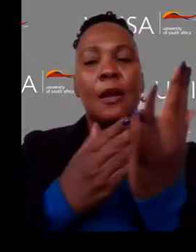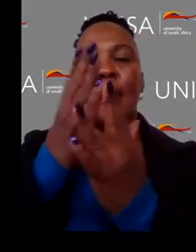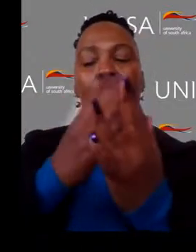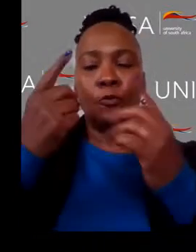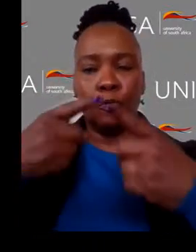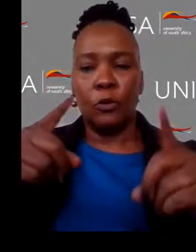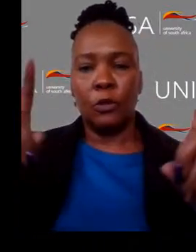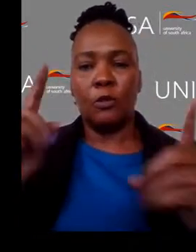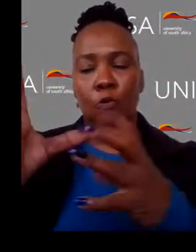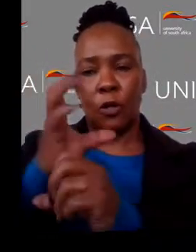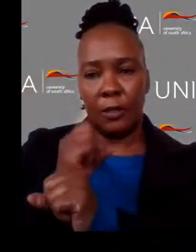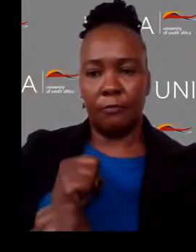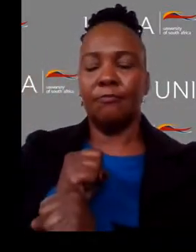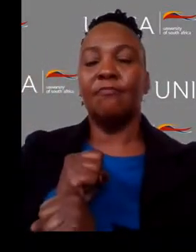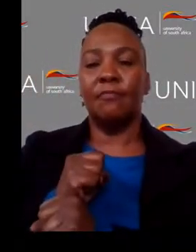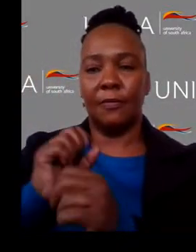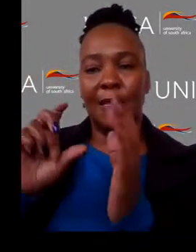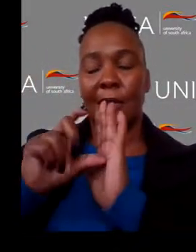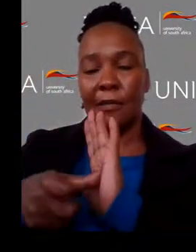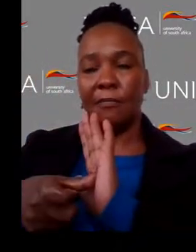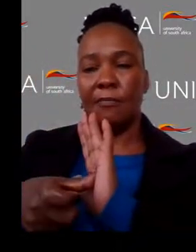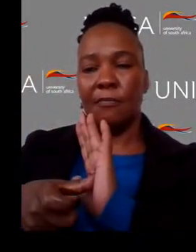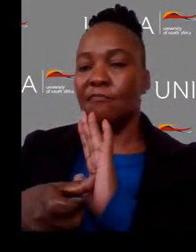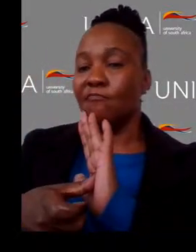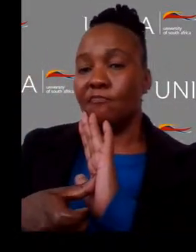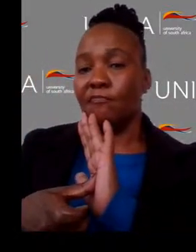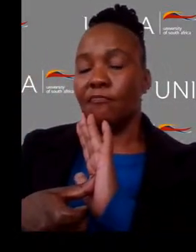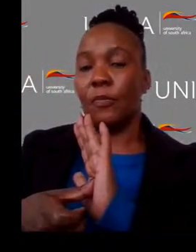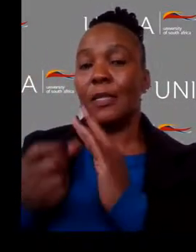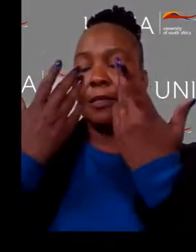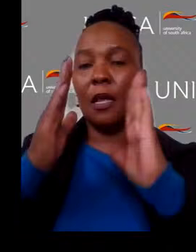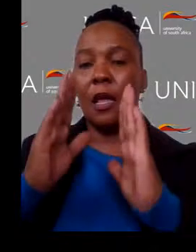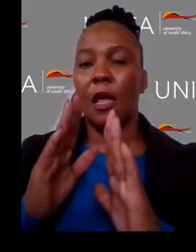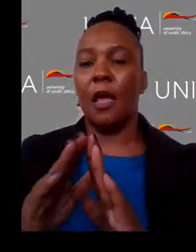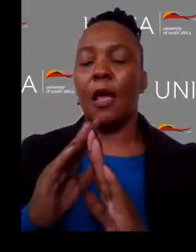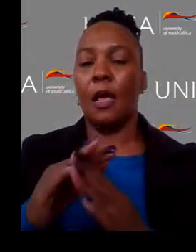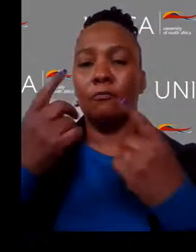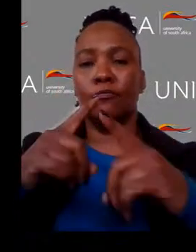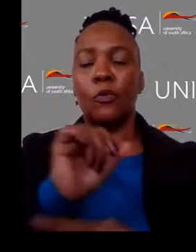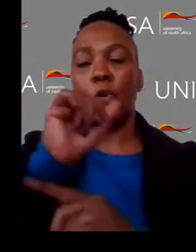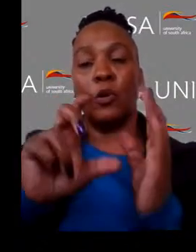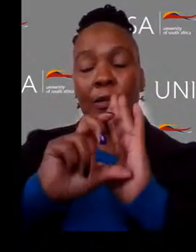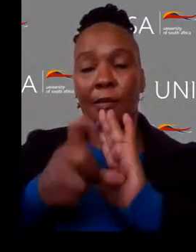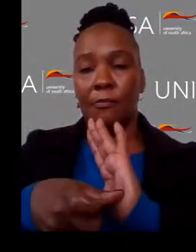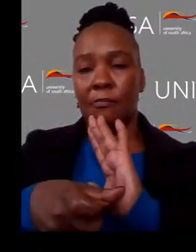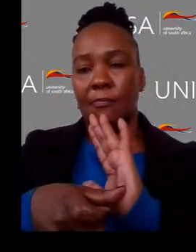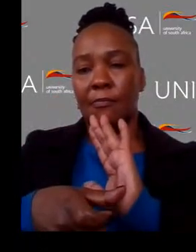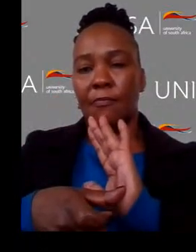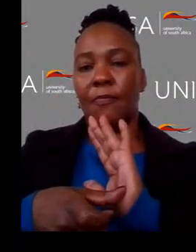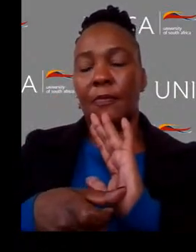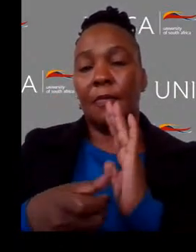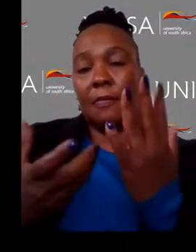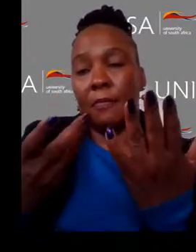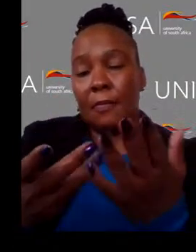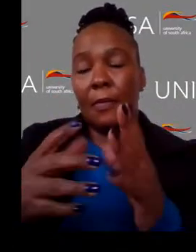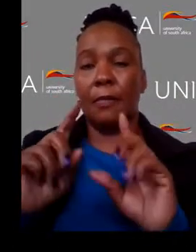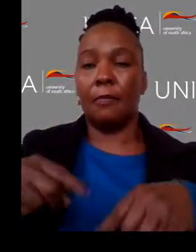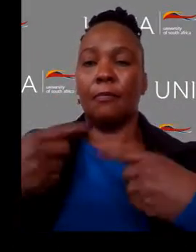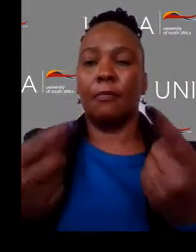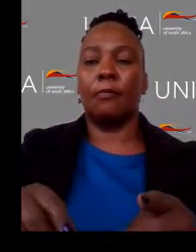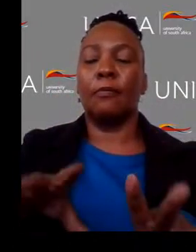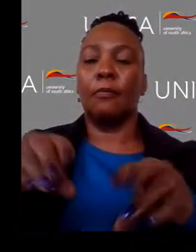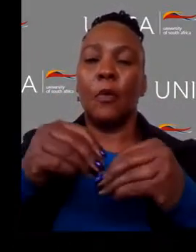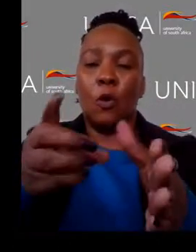disclose their disability, if a student does not disclose their disability, they may not receive or demand